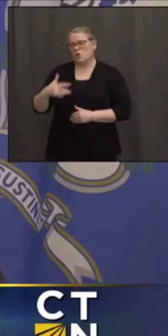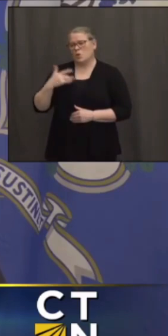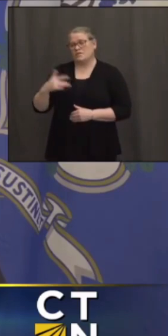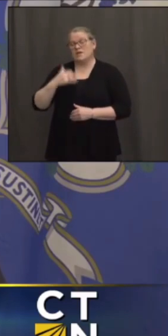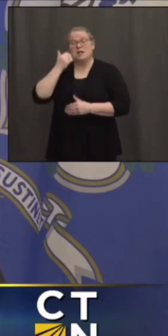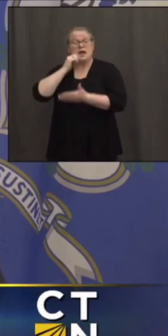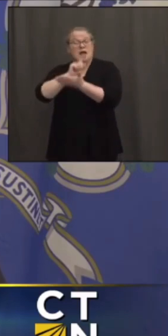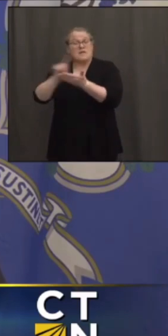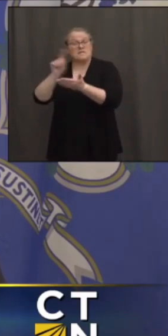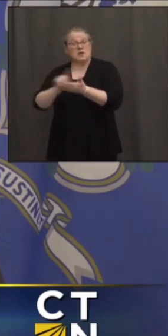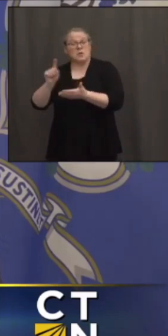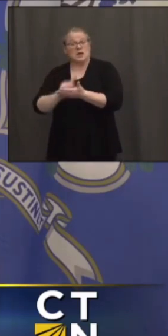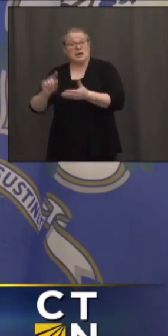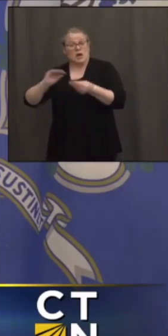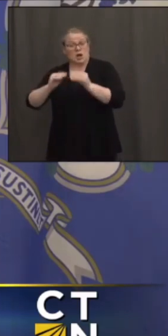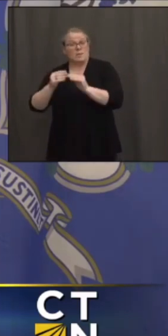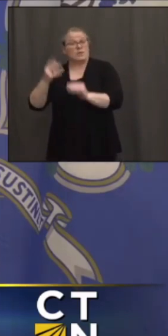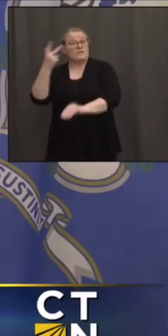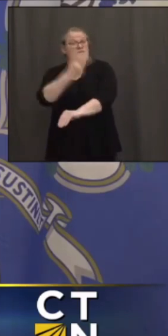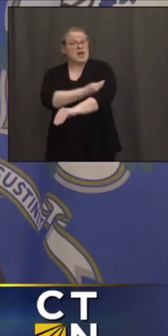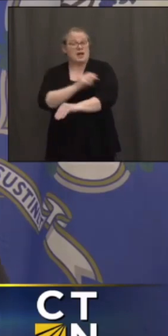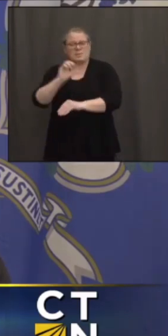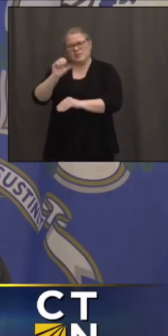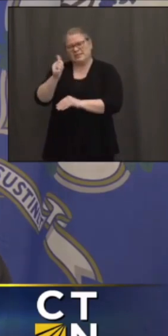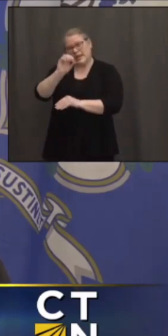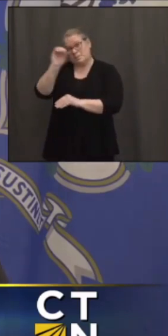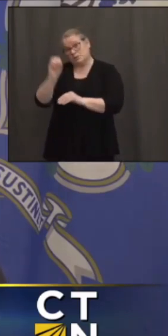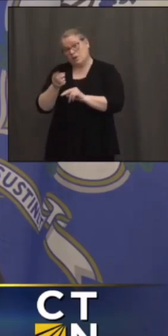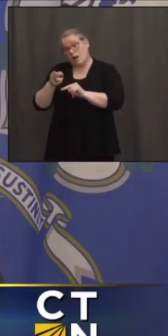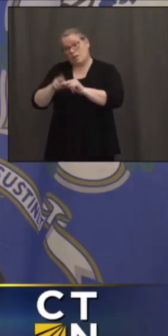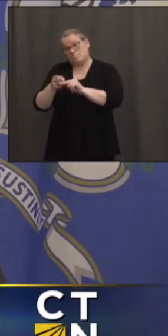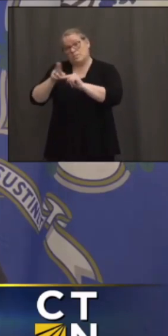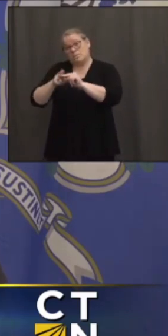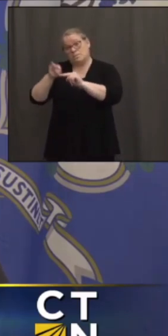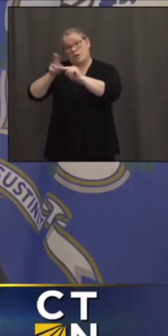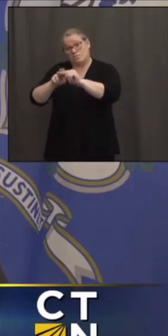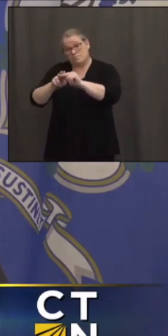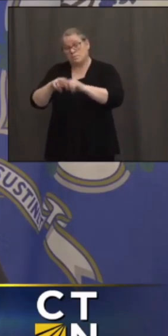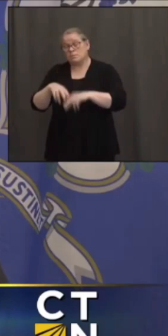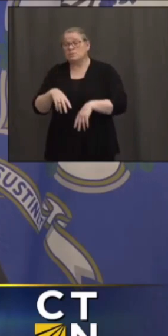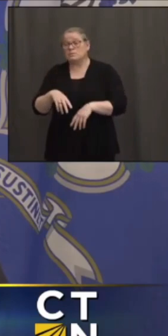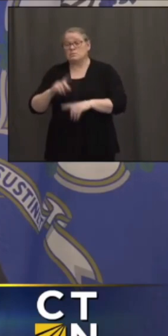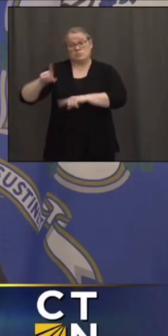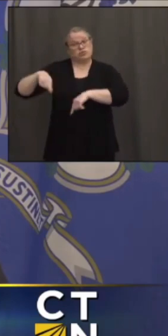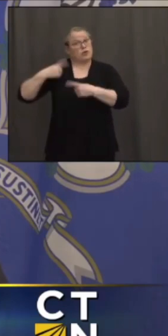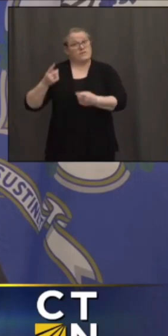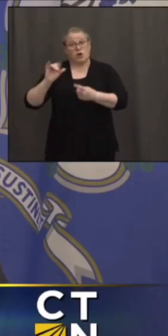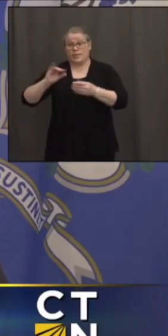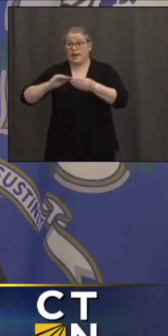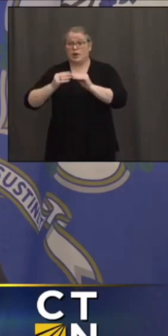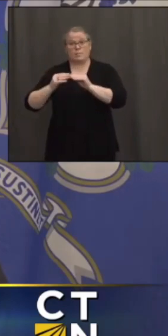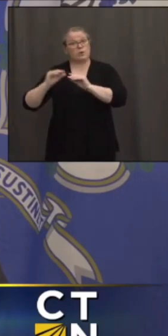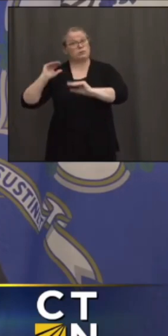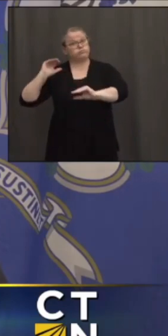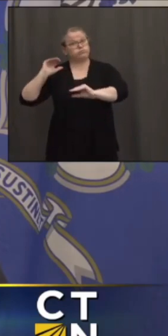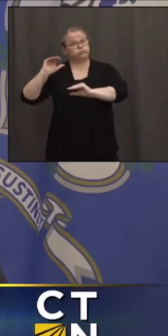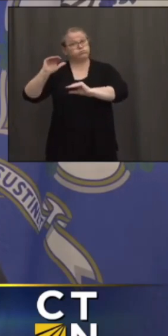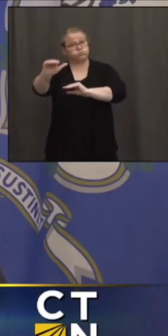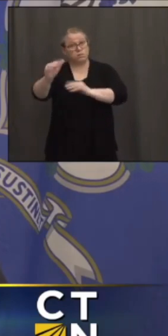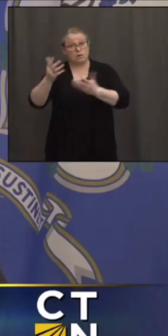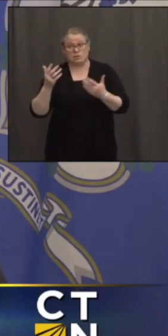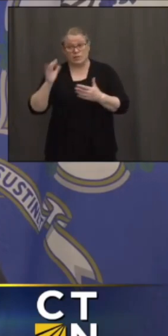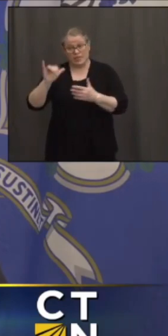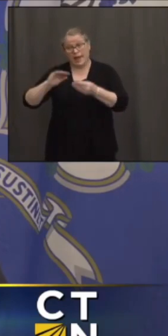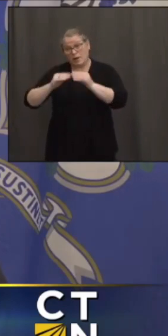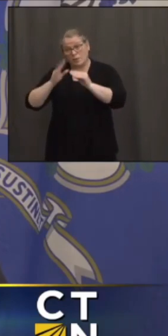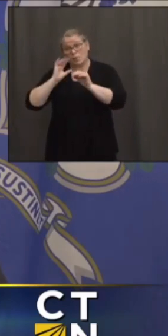week. So far, we have not seen that slowing down at all. Whether we can keep that rate up through May 19th, time